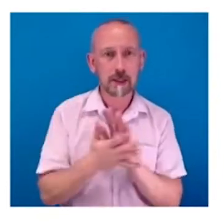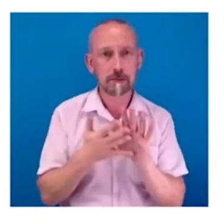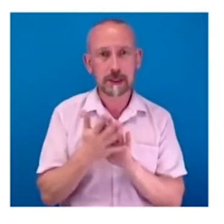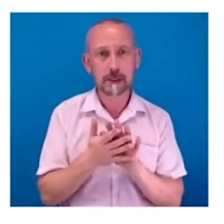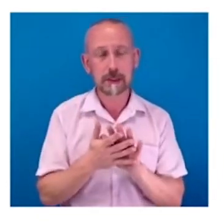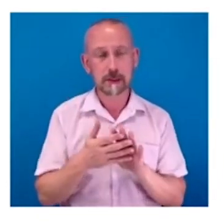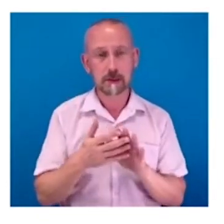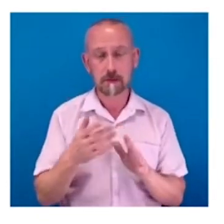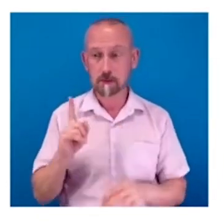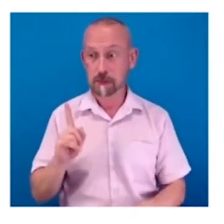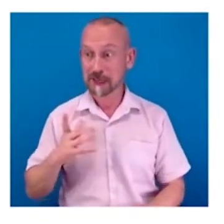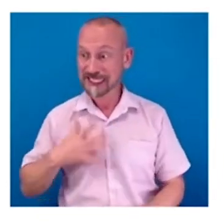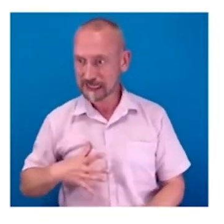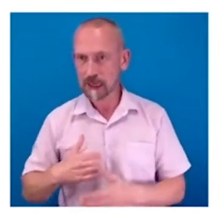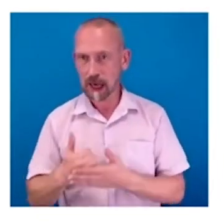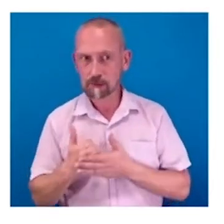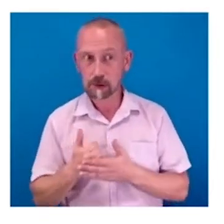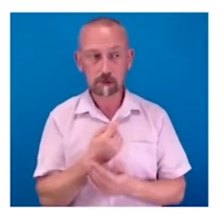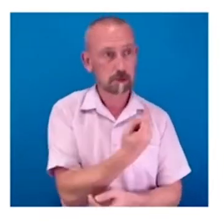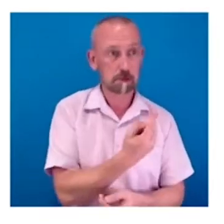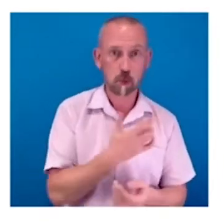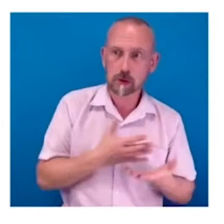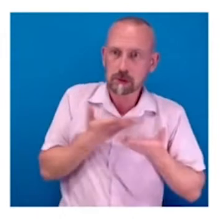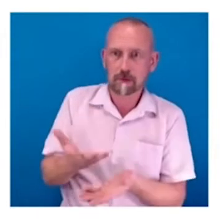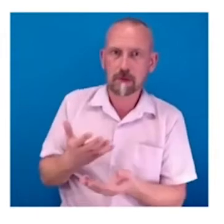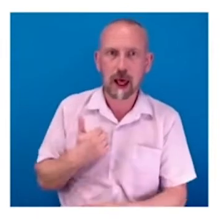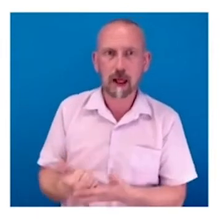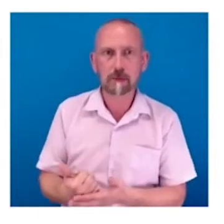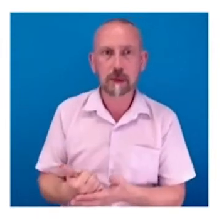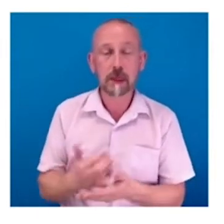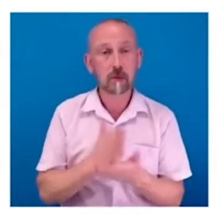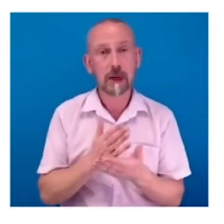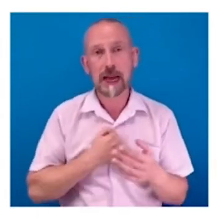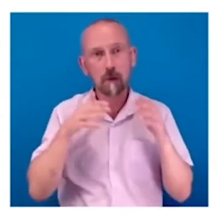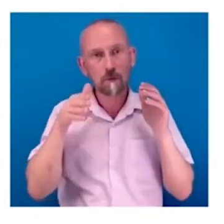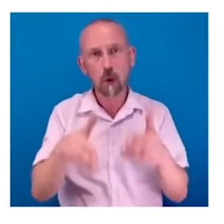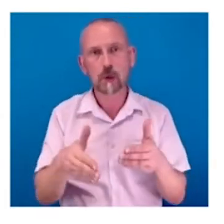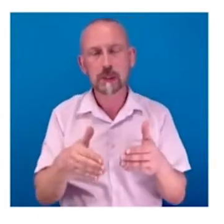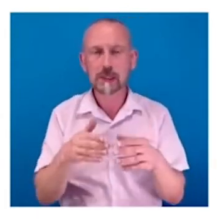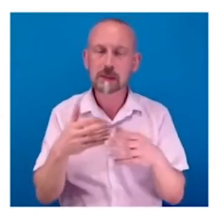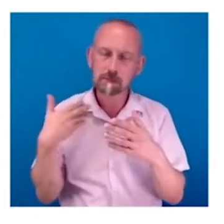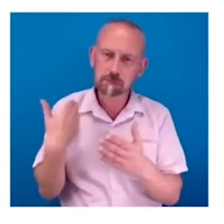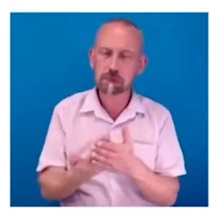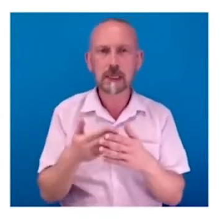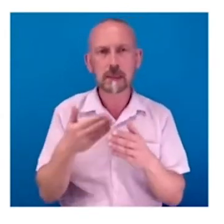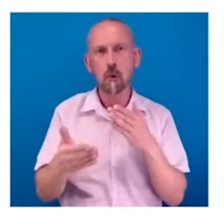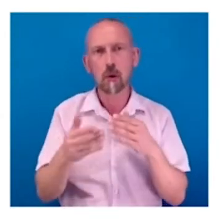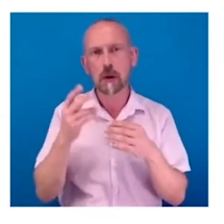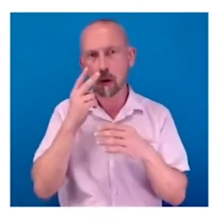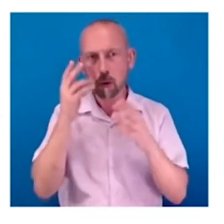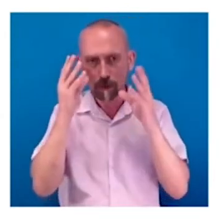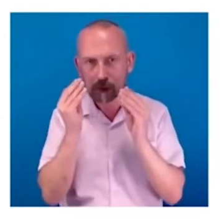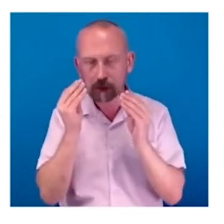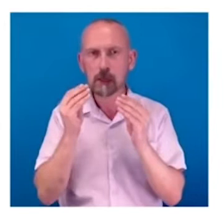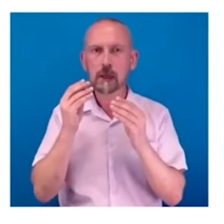assistance. Our focus is mainly on blindness, colorblind, low vision, dyslexia, all visual impairments.